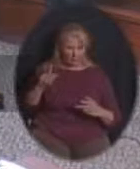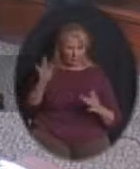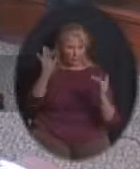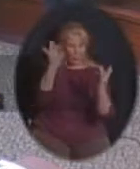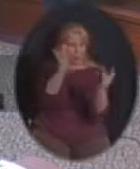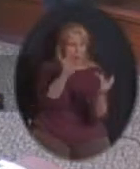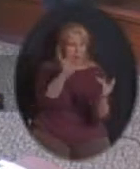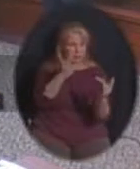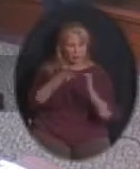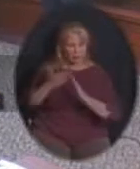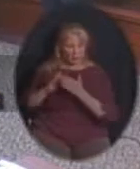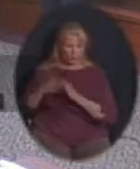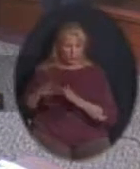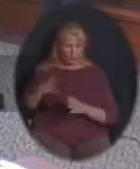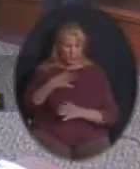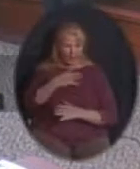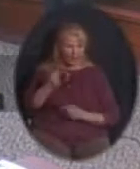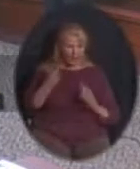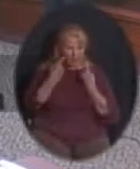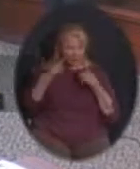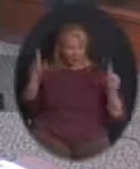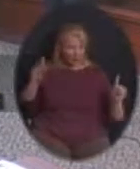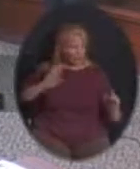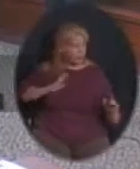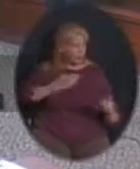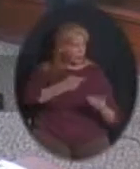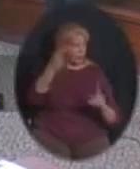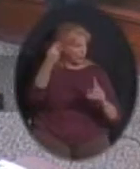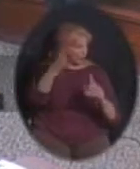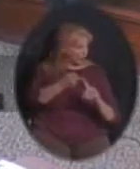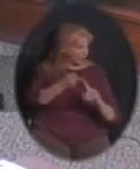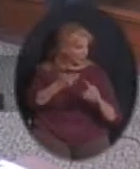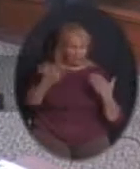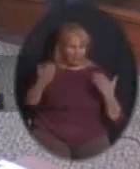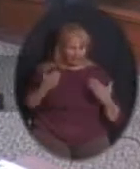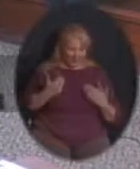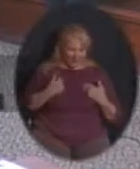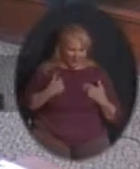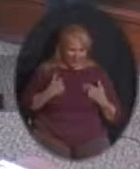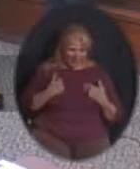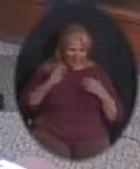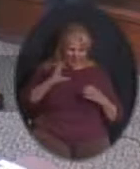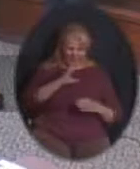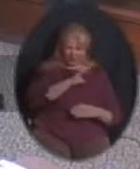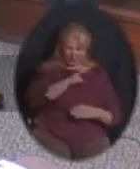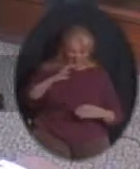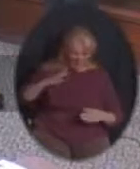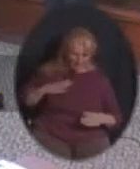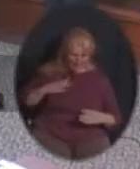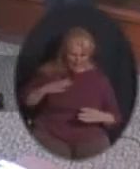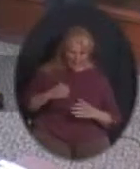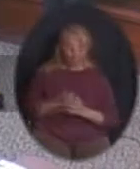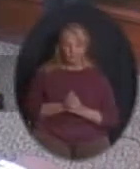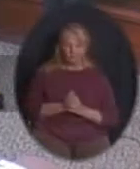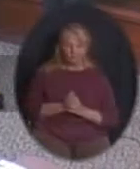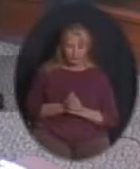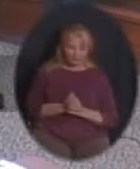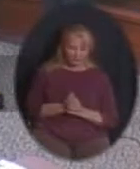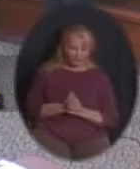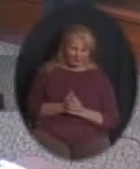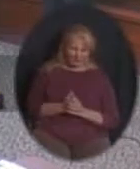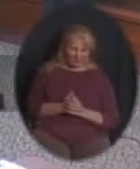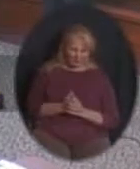accomplish our goal. We have a steering committee with members from all those entities on it serving. It's been